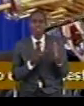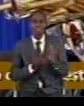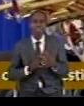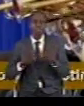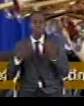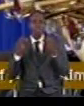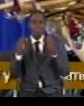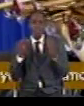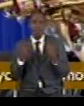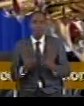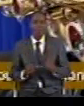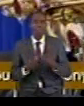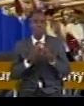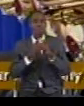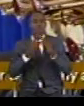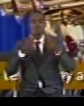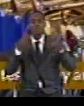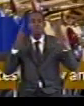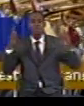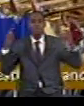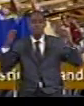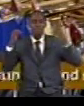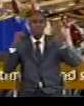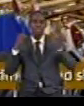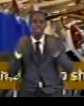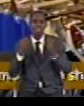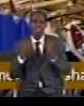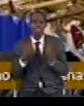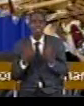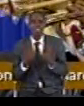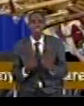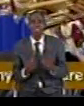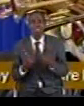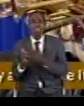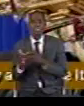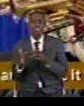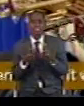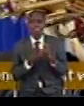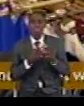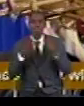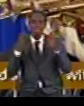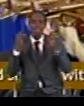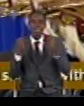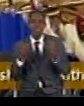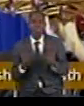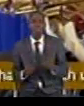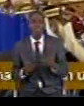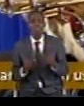Thank you.